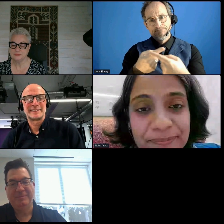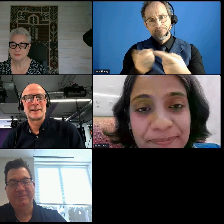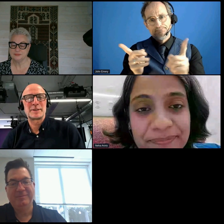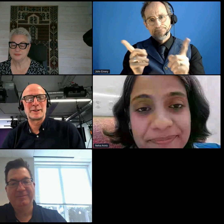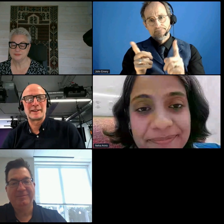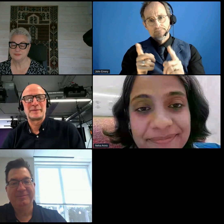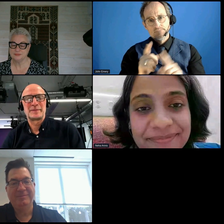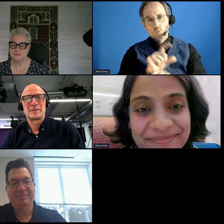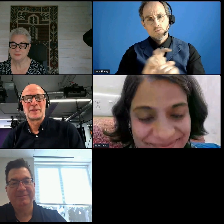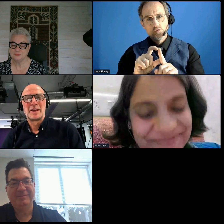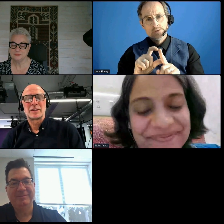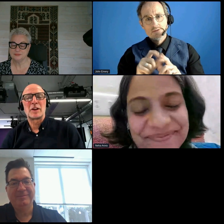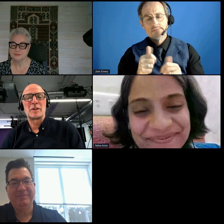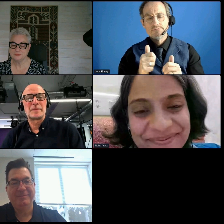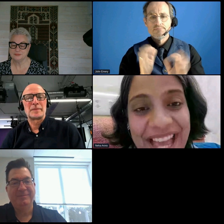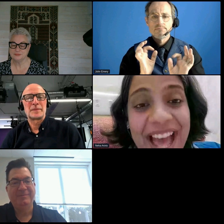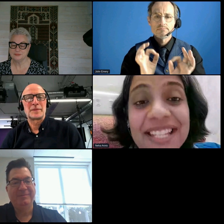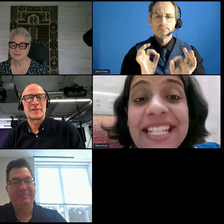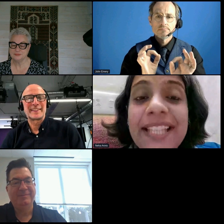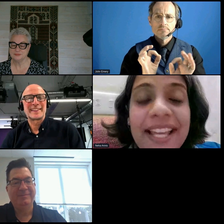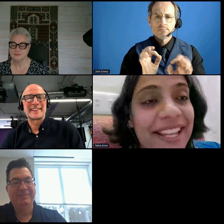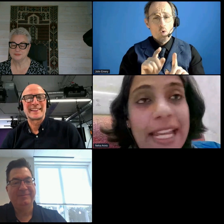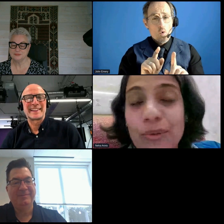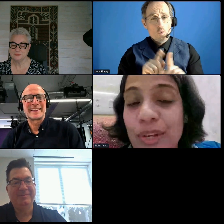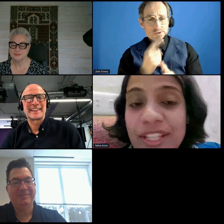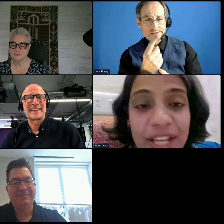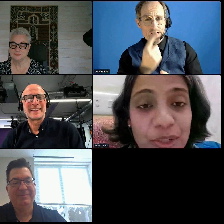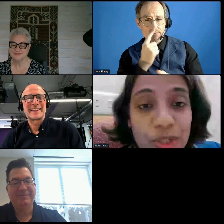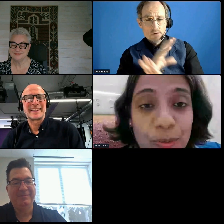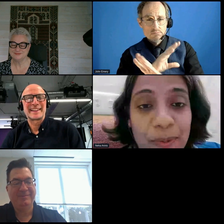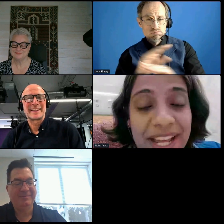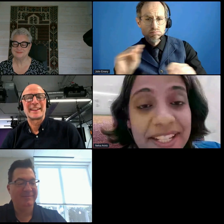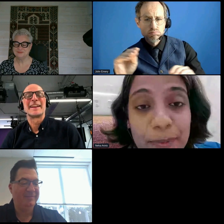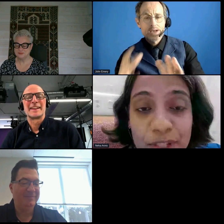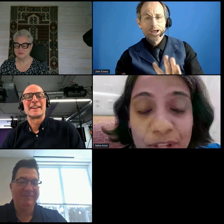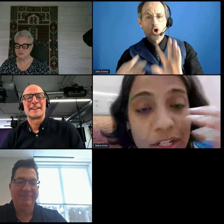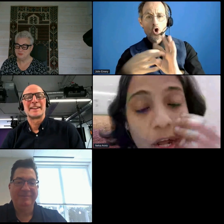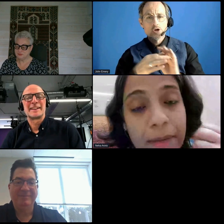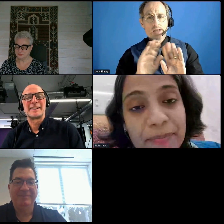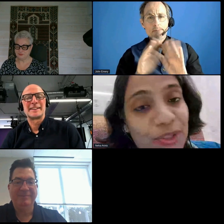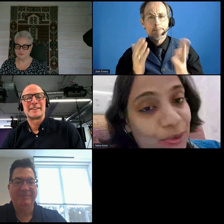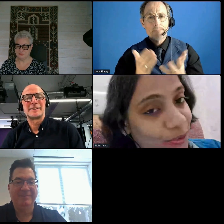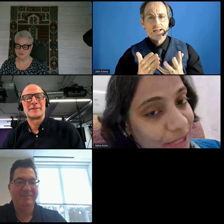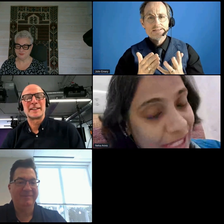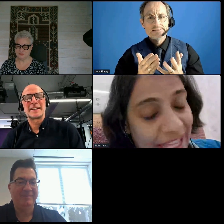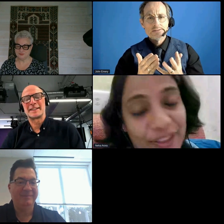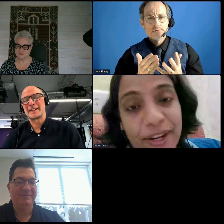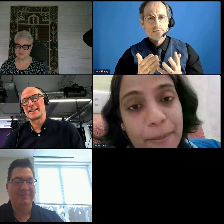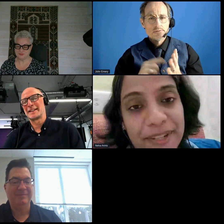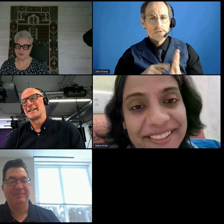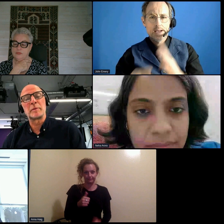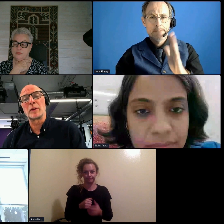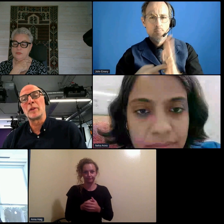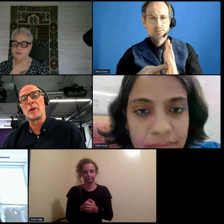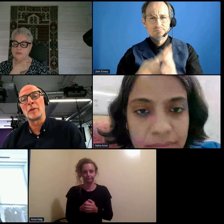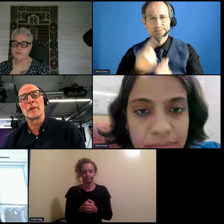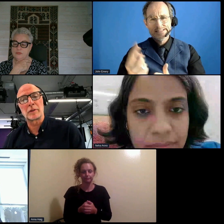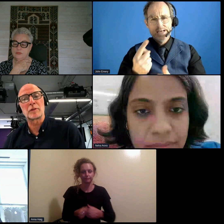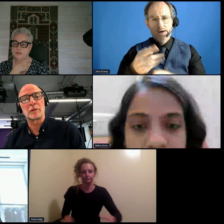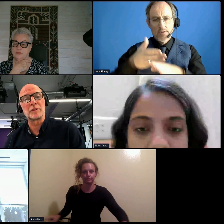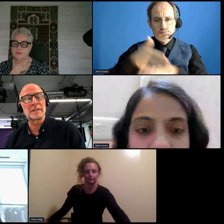other, like the restaurant and cafe associations, or the hotel associations, and anyone who